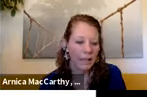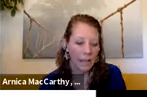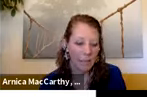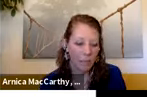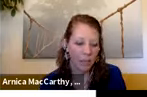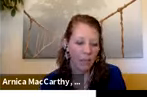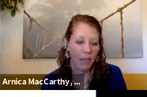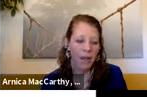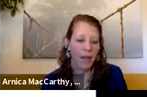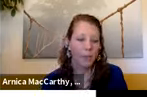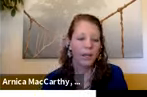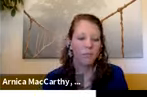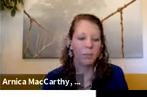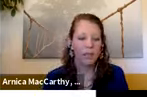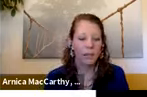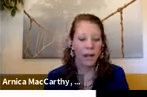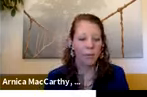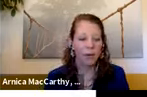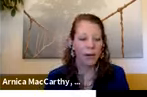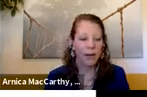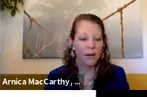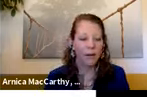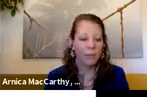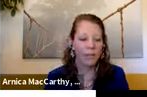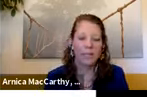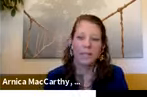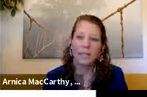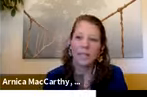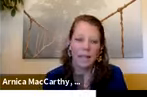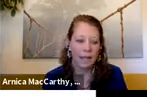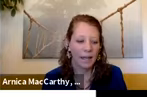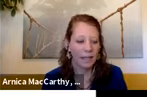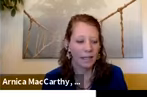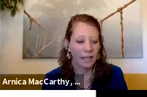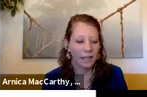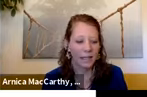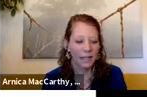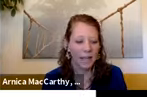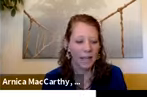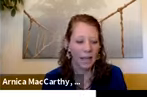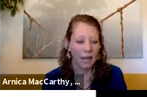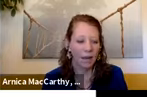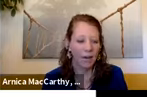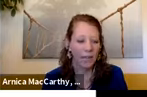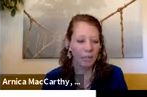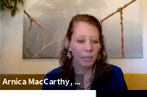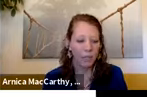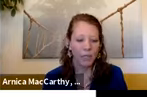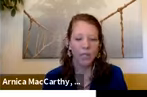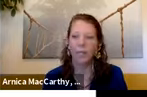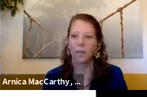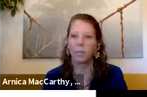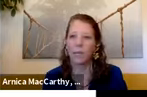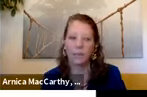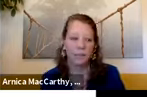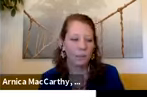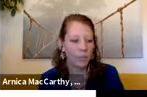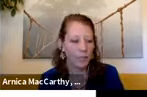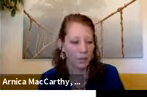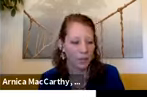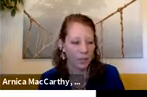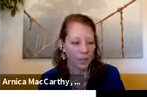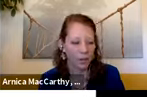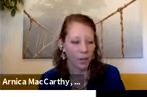and NEPA, and we have been collaborating with the city and SCTA on this much needed bicycle